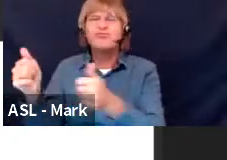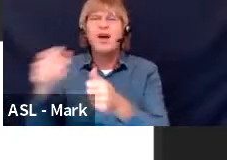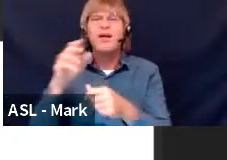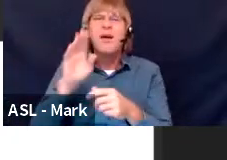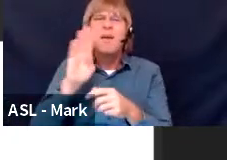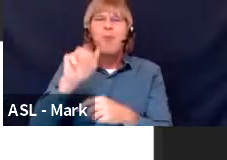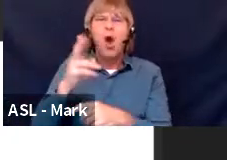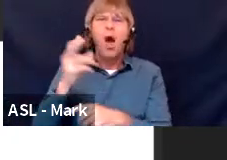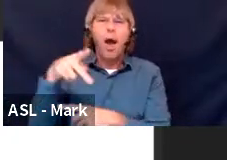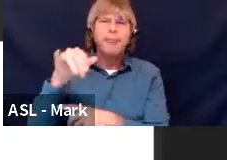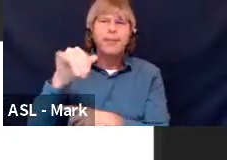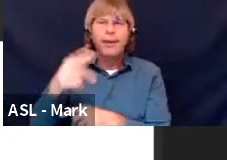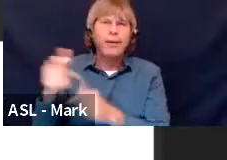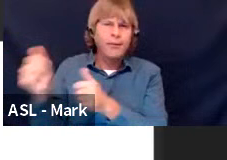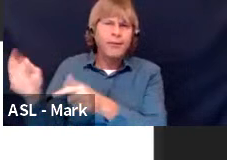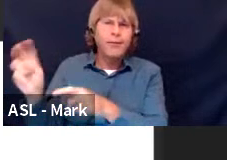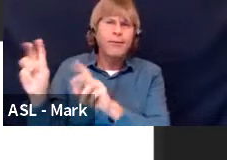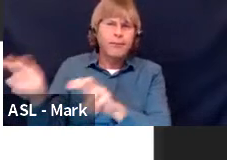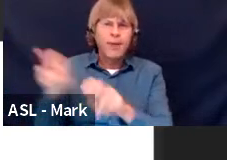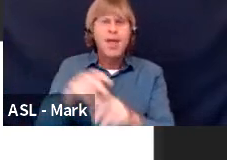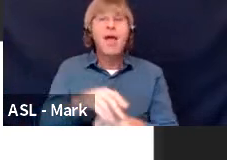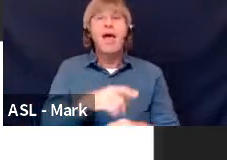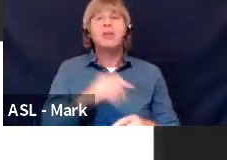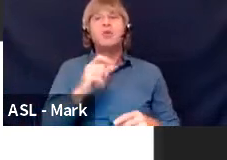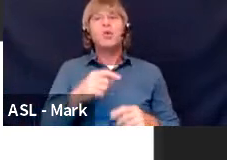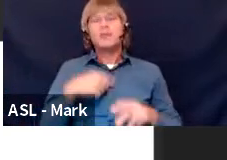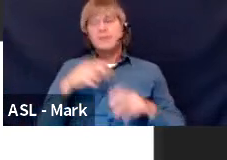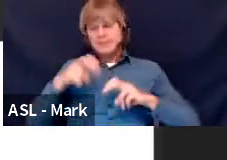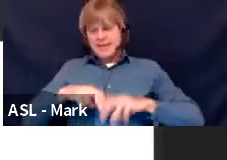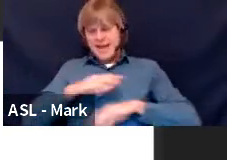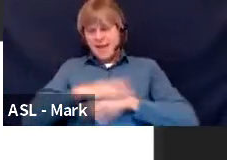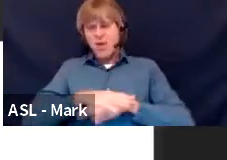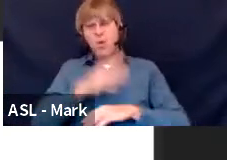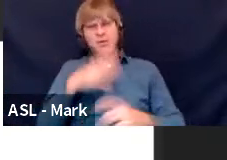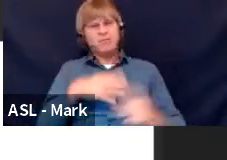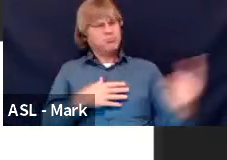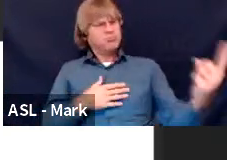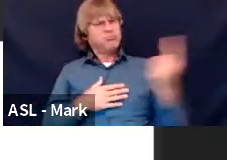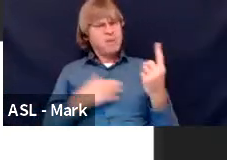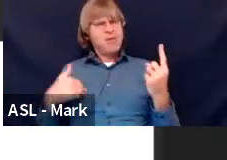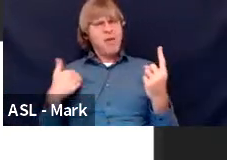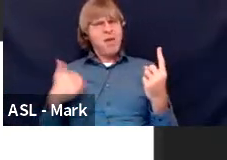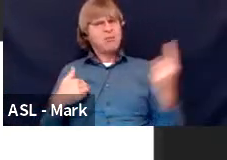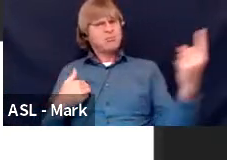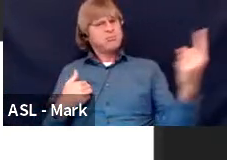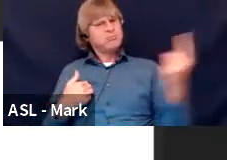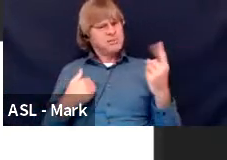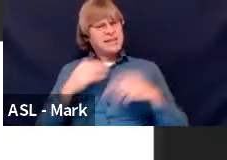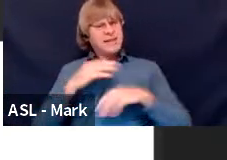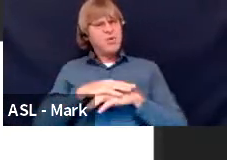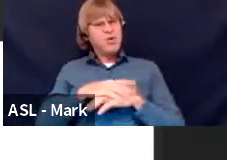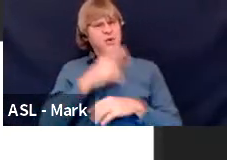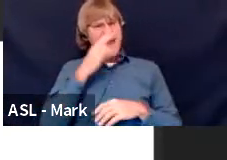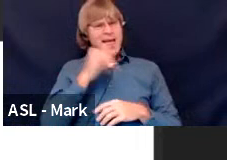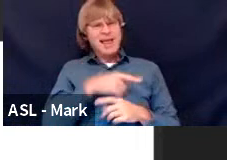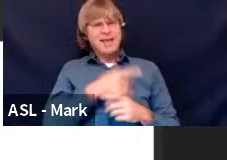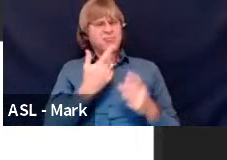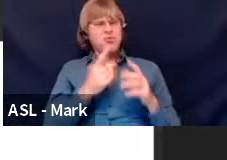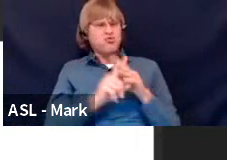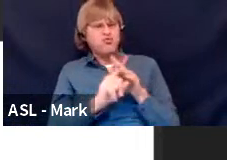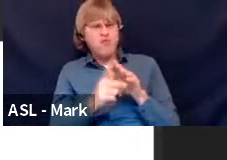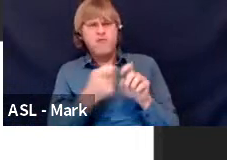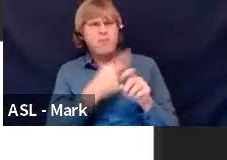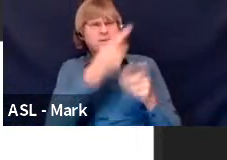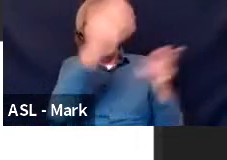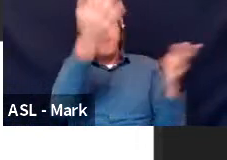table and this young lady comes to our table and it looked like she was, you know, running away from something or